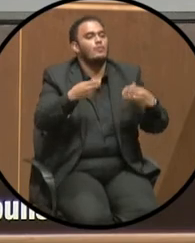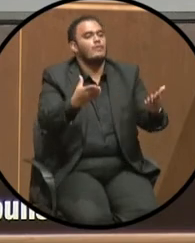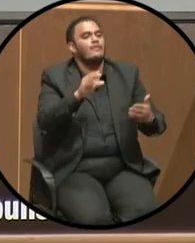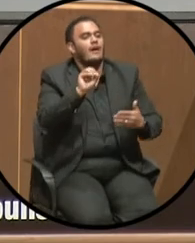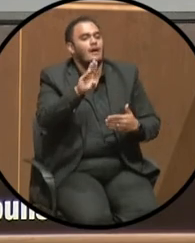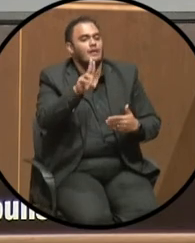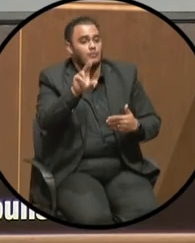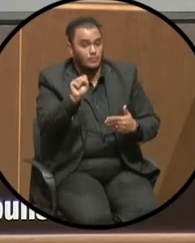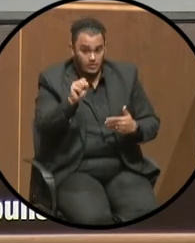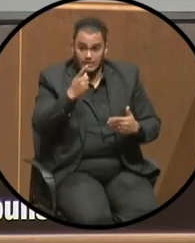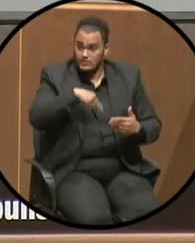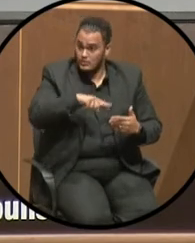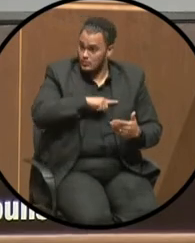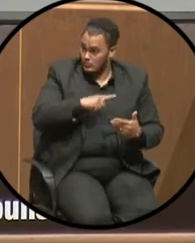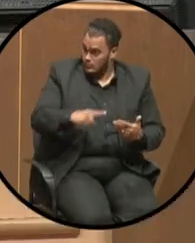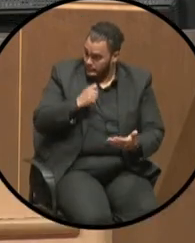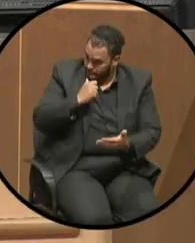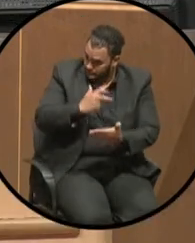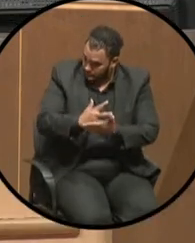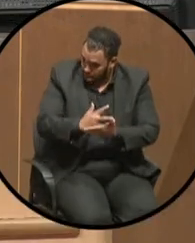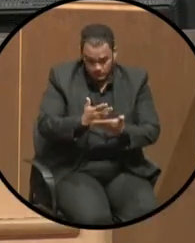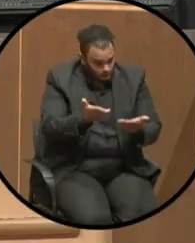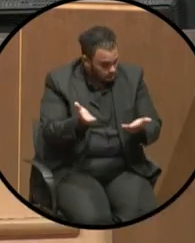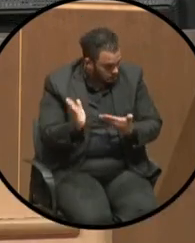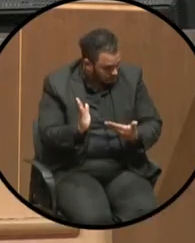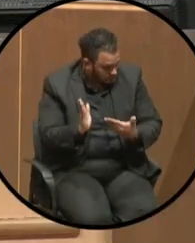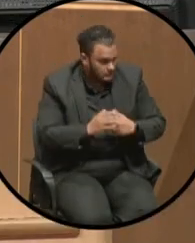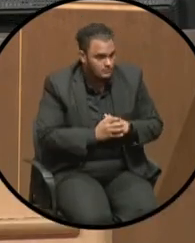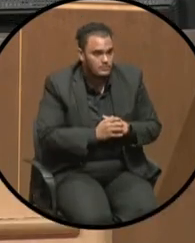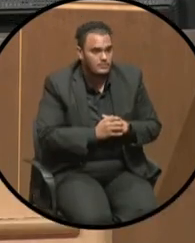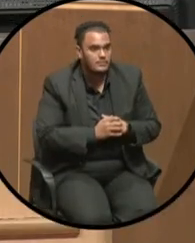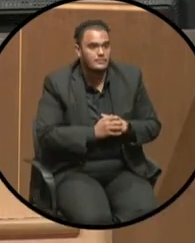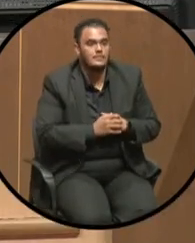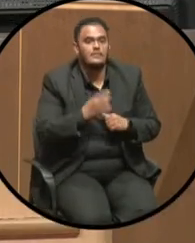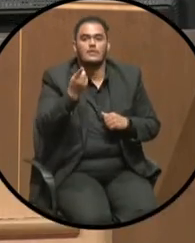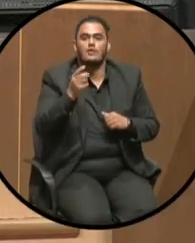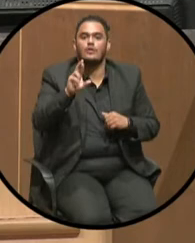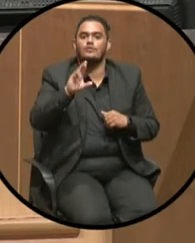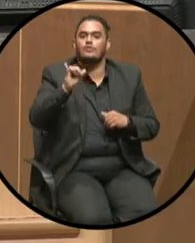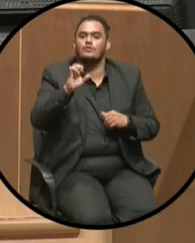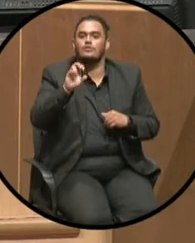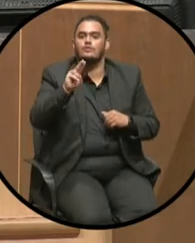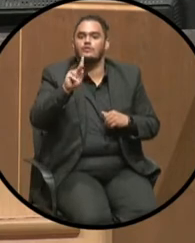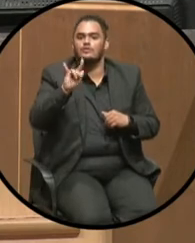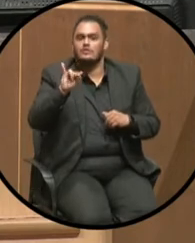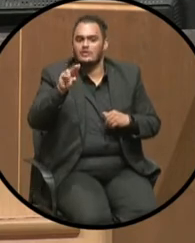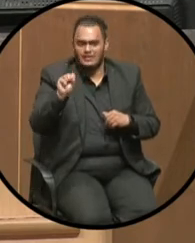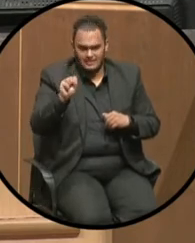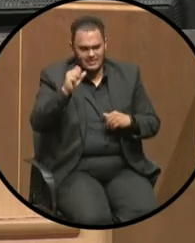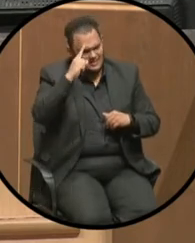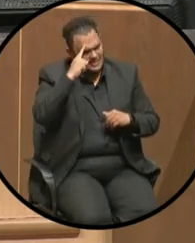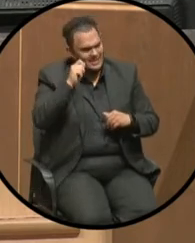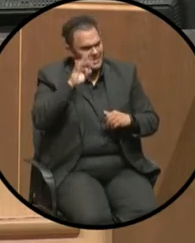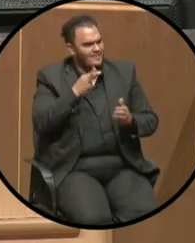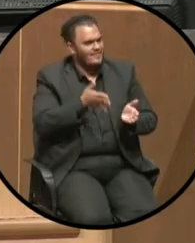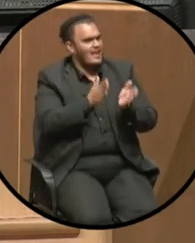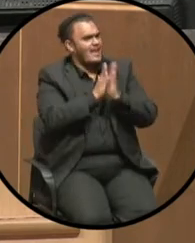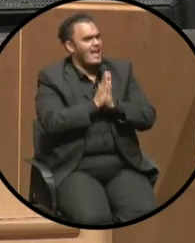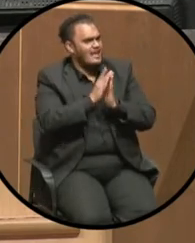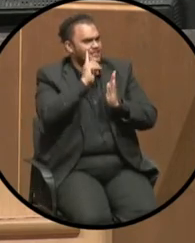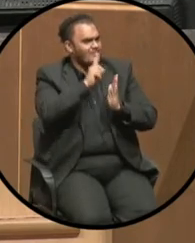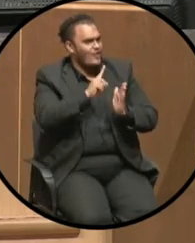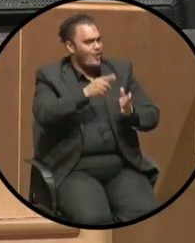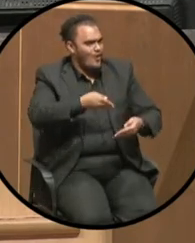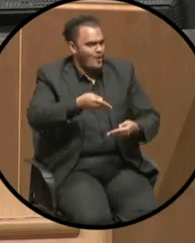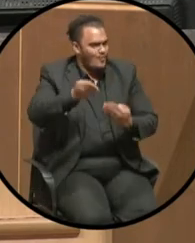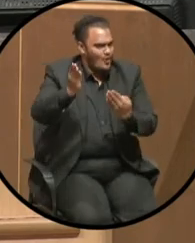benefited positions. Yes. Madam Chair. All right. Thank you. Dr. Jenkins, I think if I asked for a motion, I would probably have seven